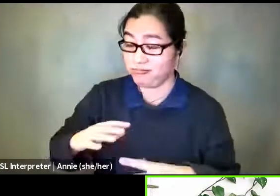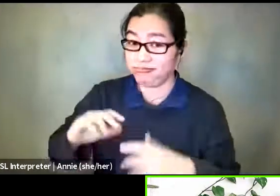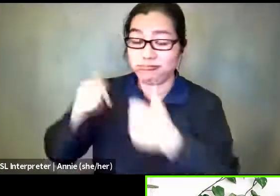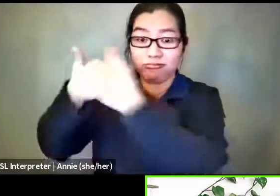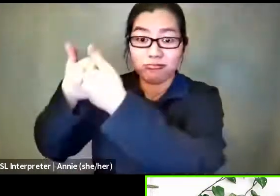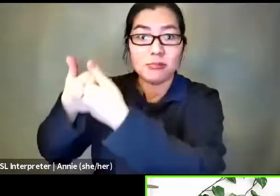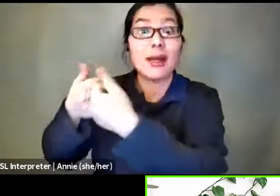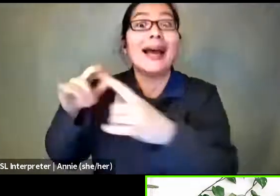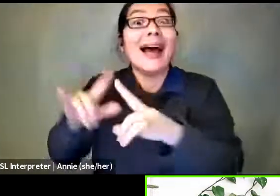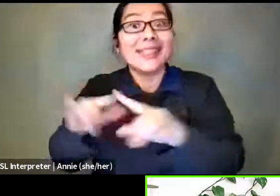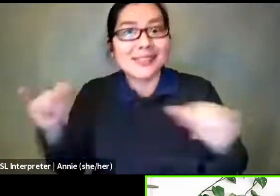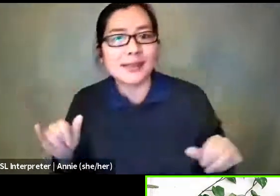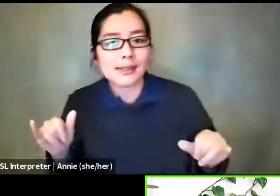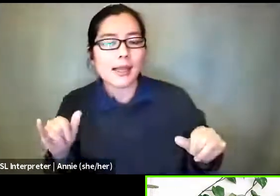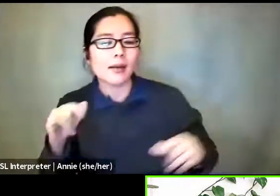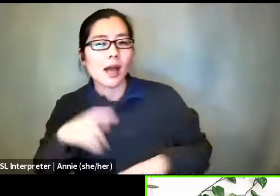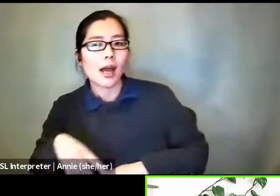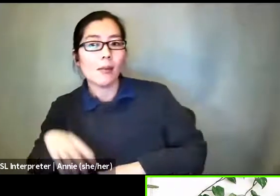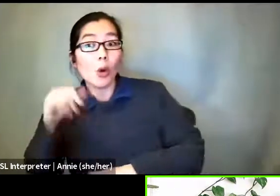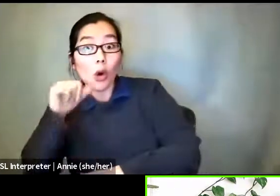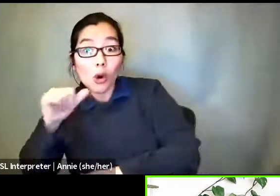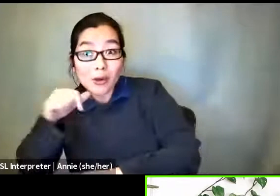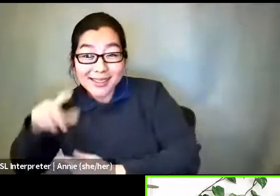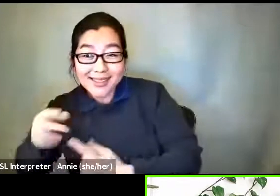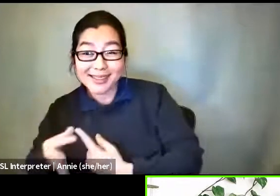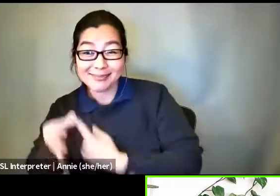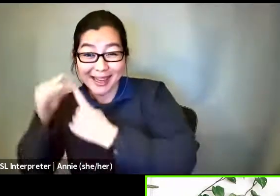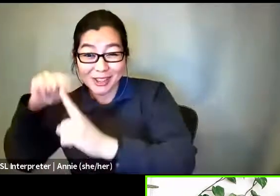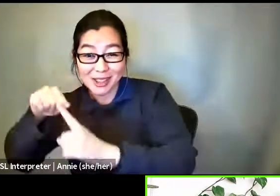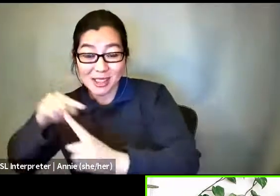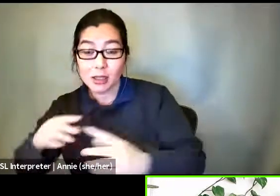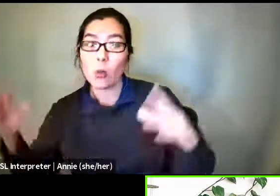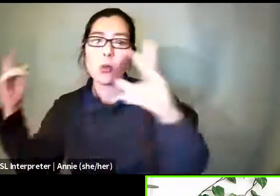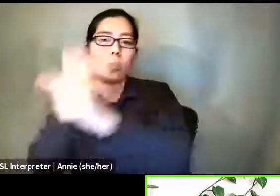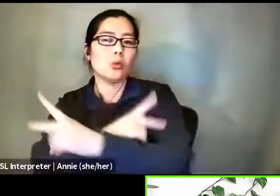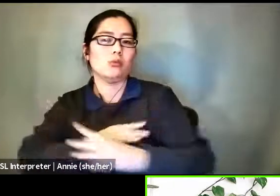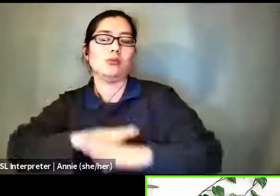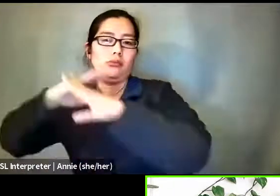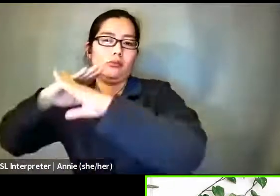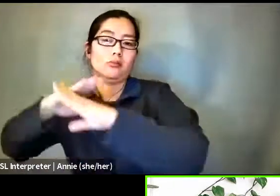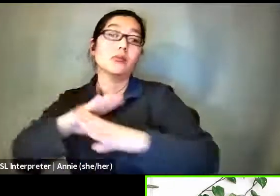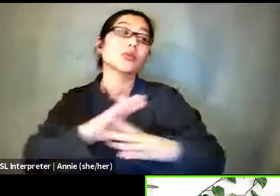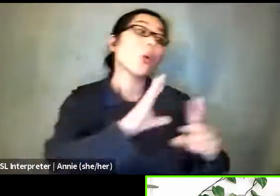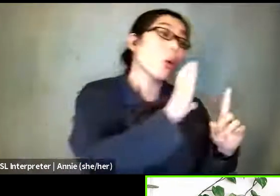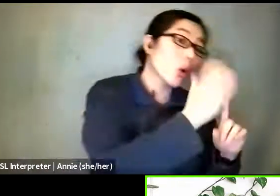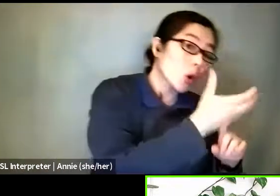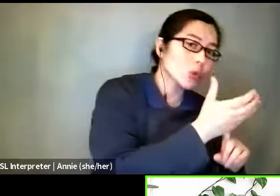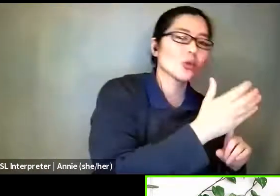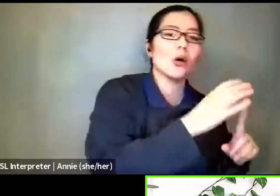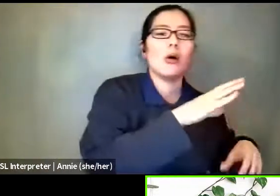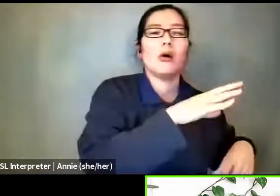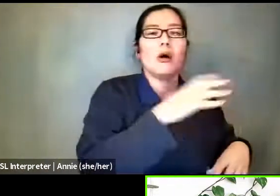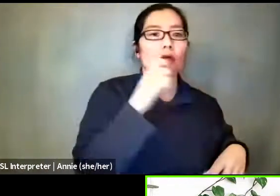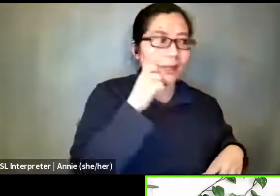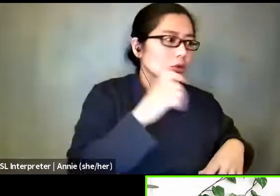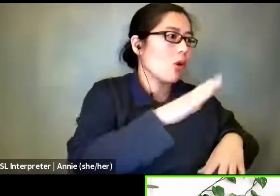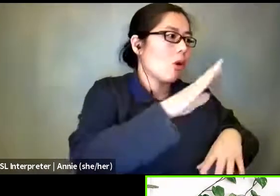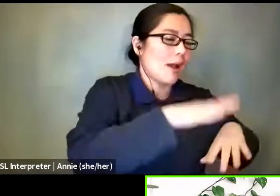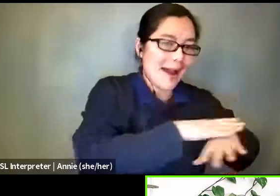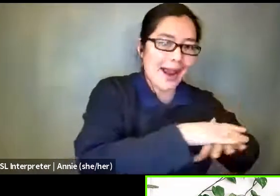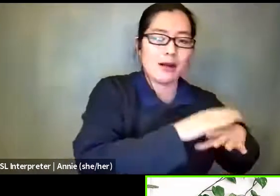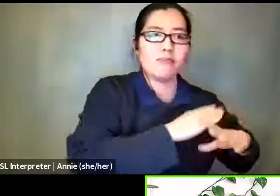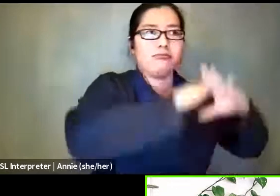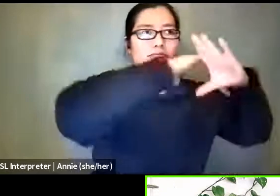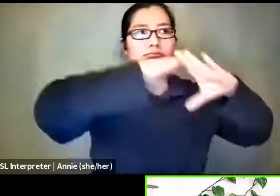those racial and ethnic barriers that I just mentioned, but the gender ones as well. So sexual harassment,